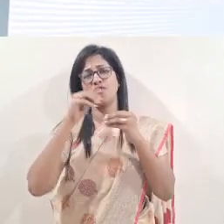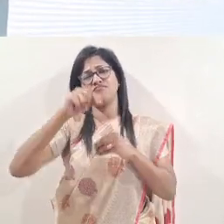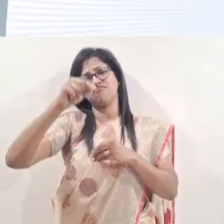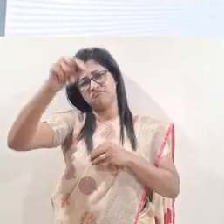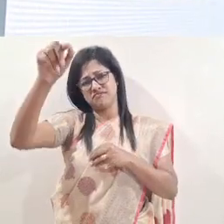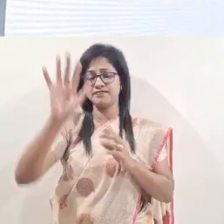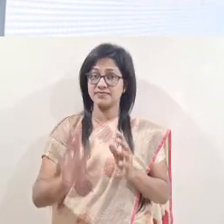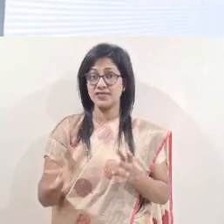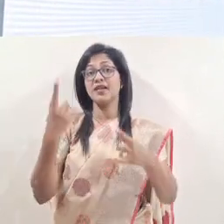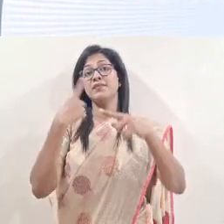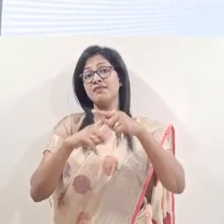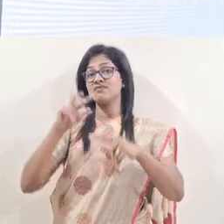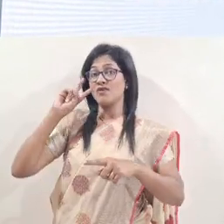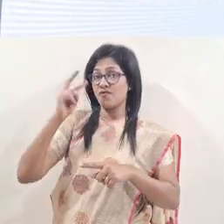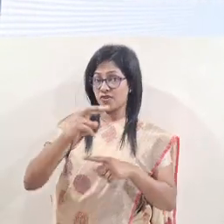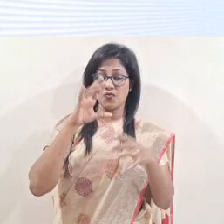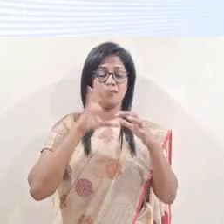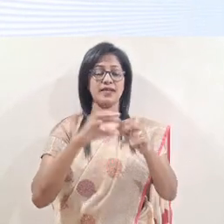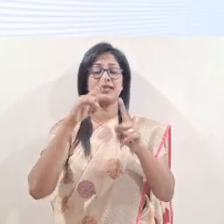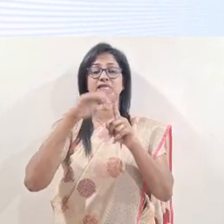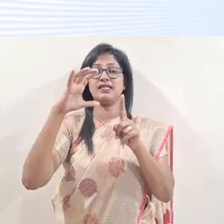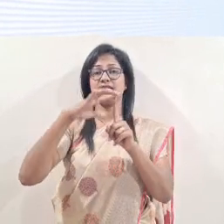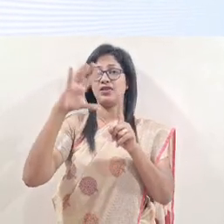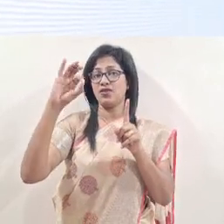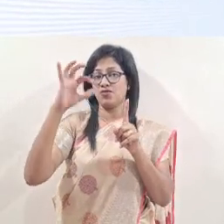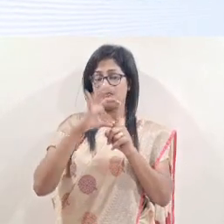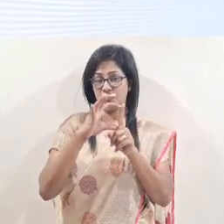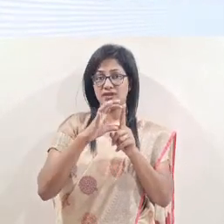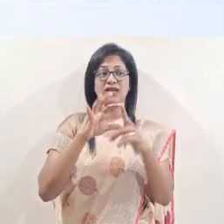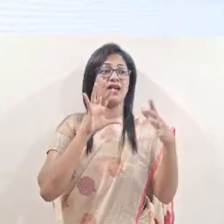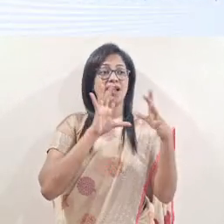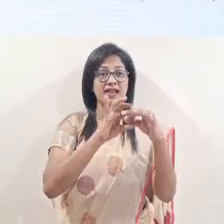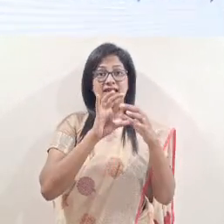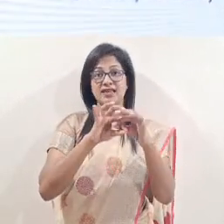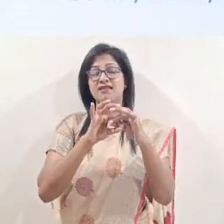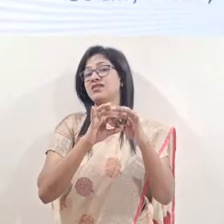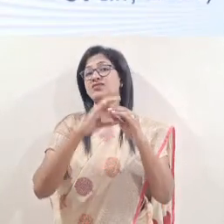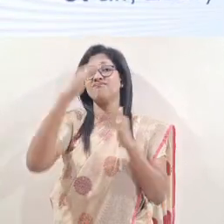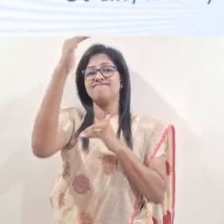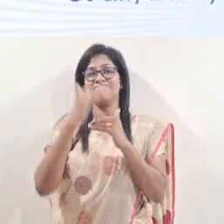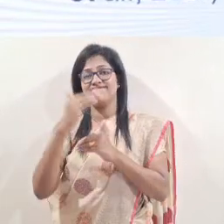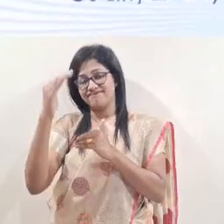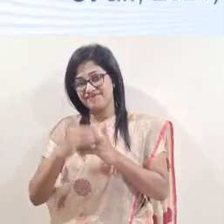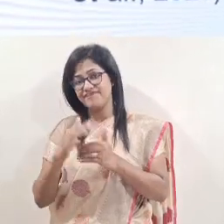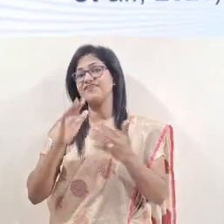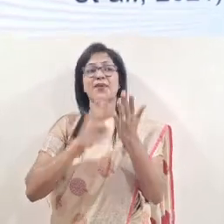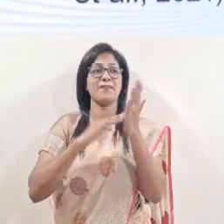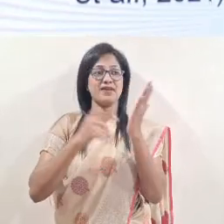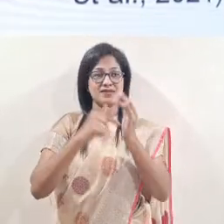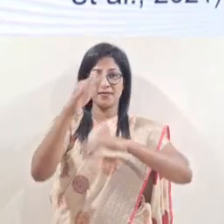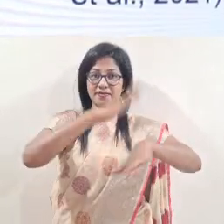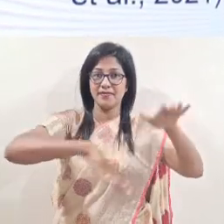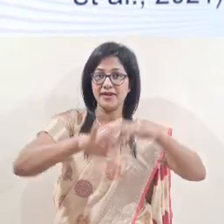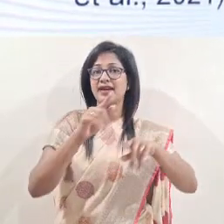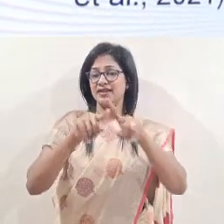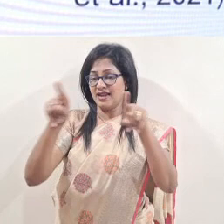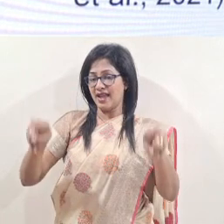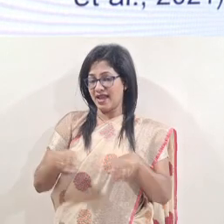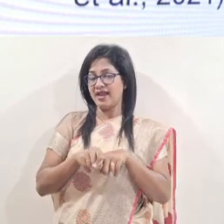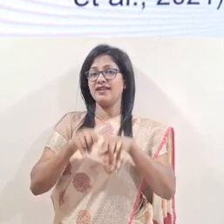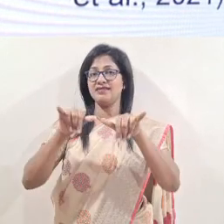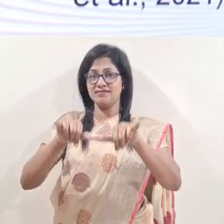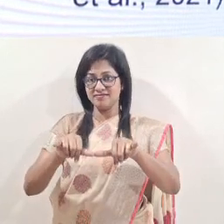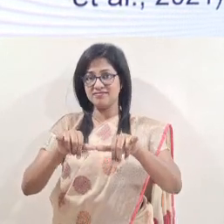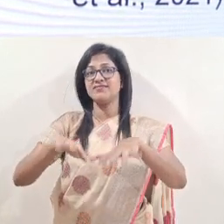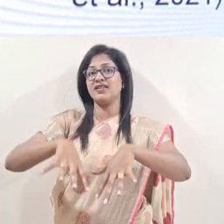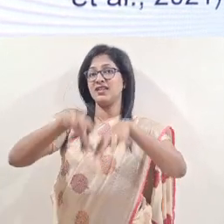respect to TOD, there is a lack of linkages with the existing regulations like the master plans and other land acquisition acts. We all have the